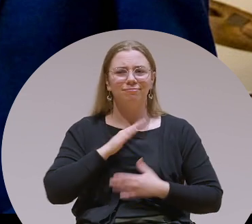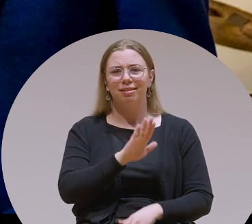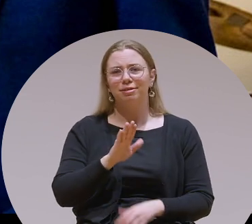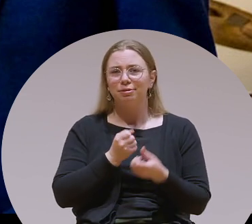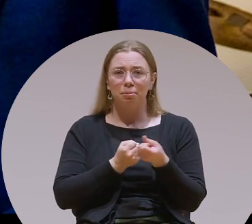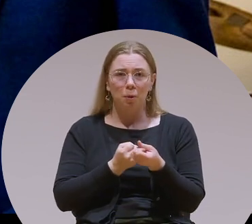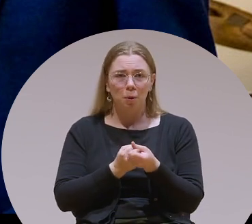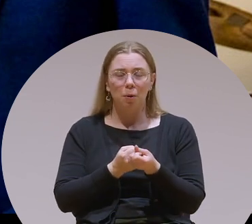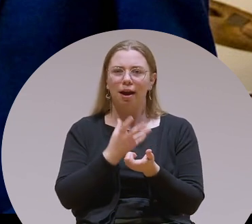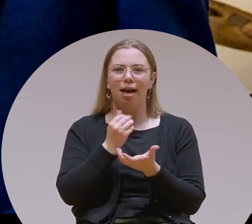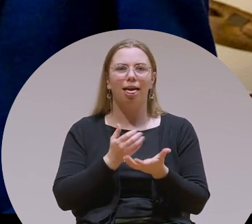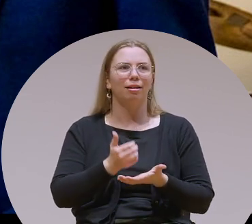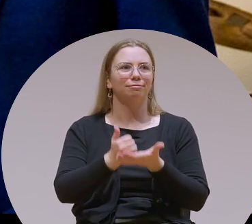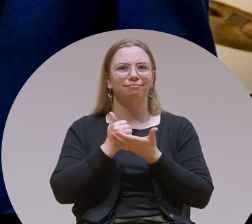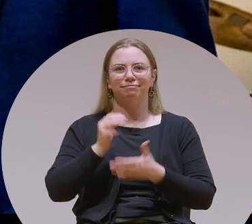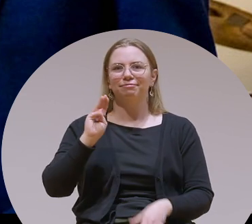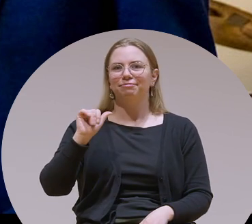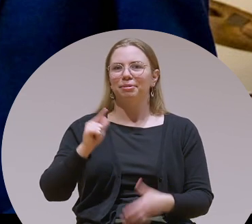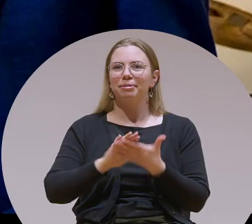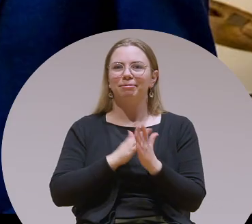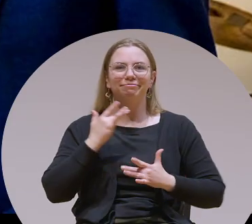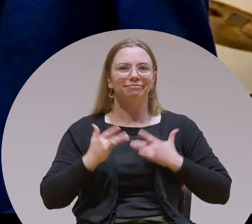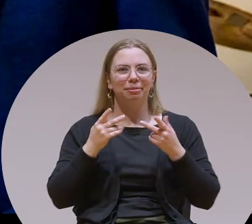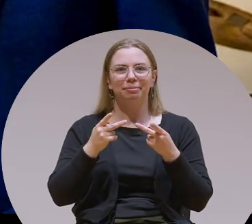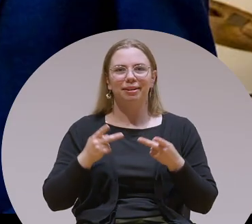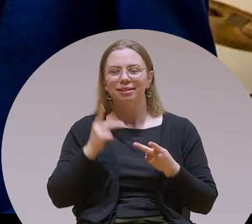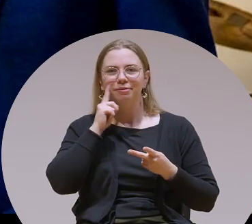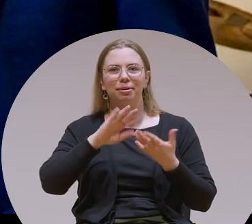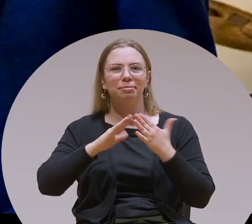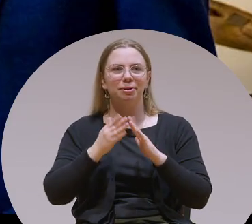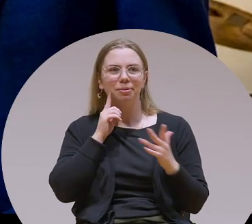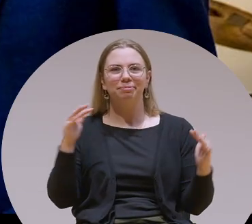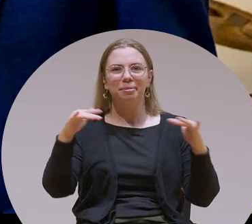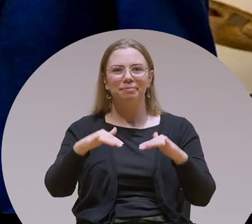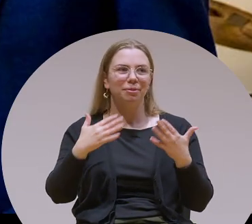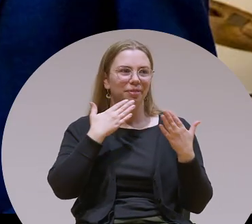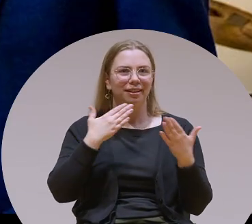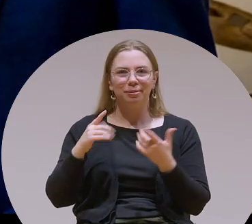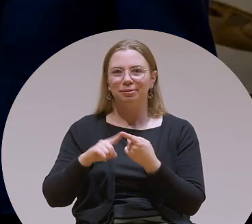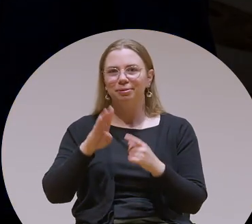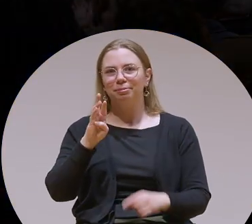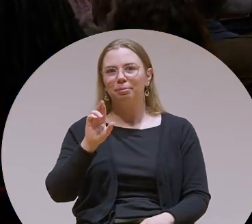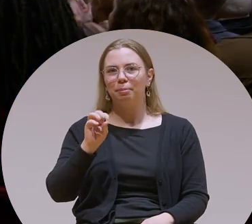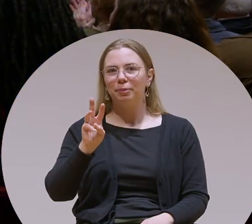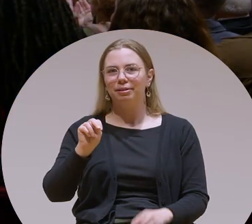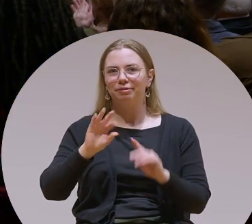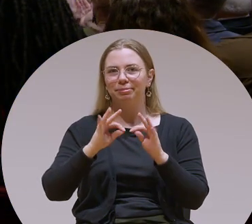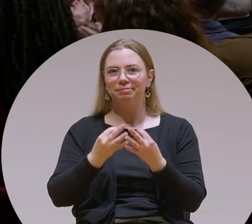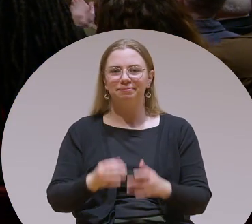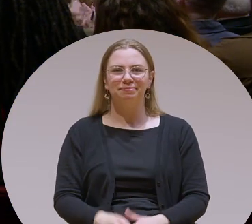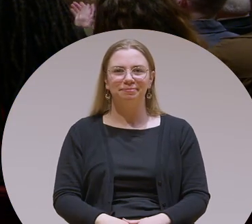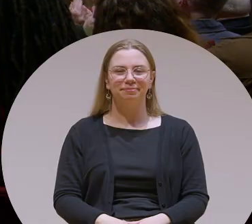care in making MAG a vibrant and very exciting place for people in our community. So I'd like to thank you to the Browns.